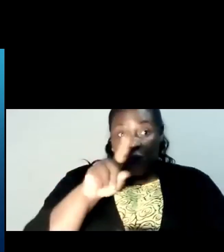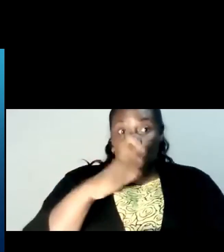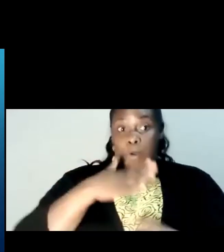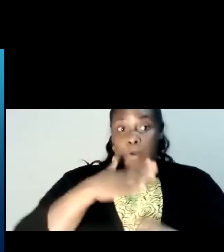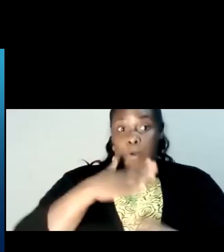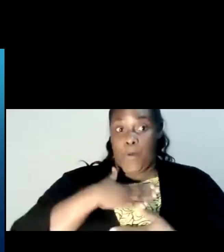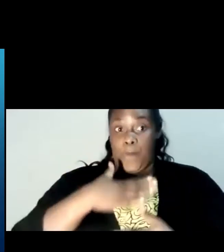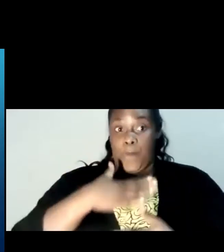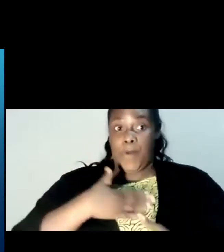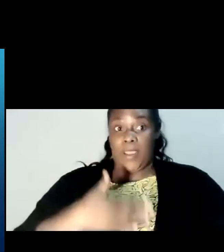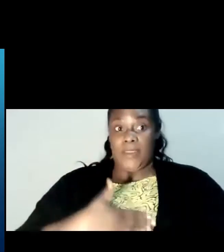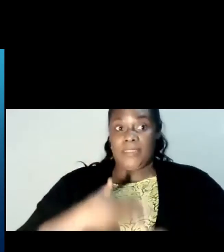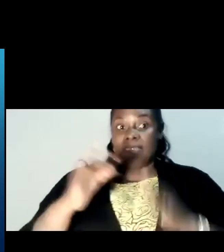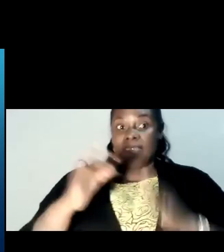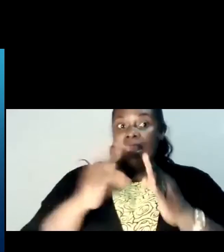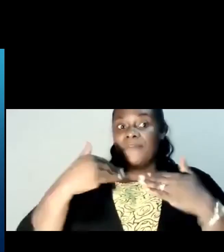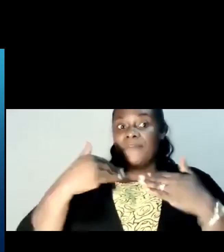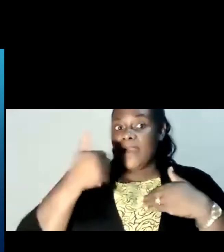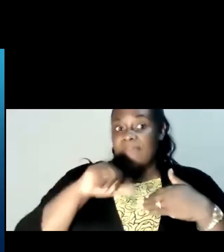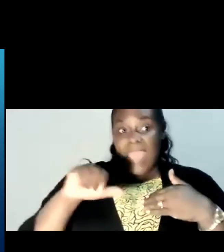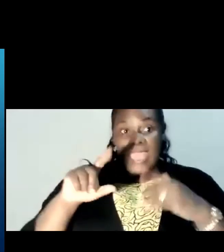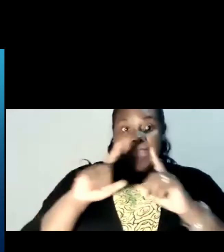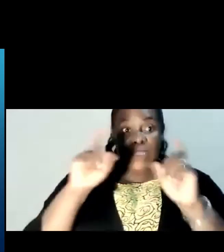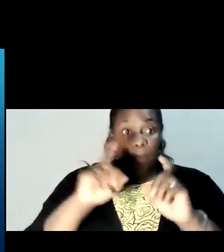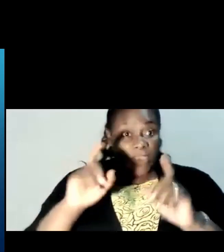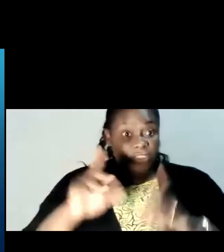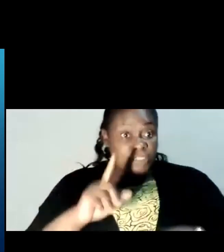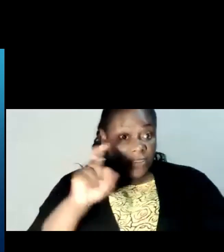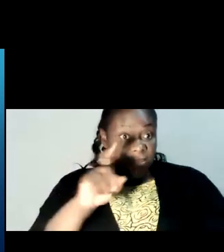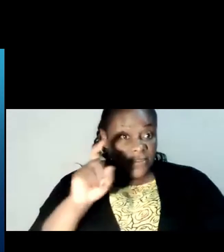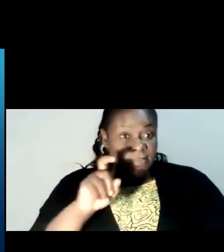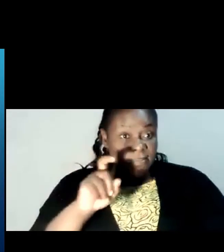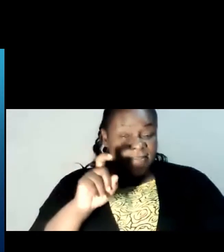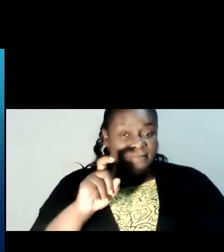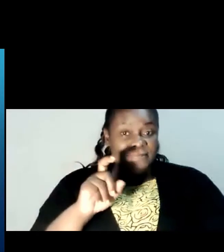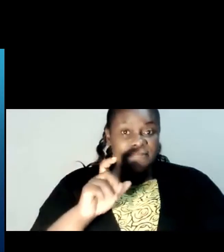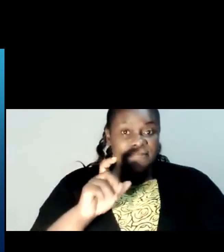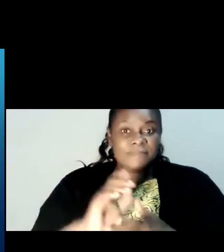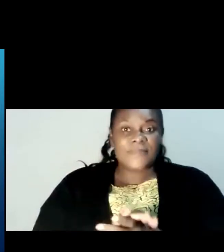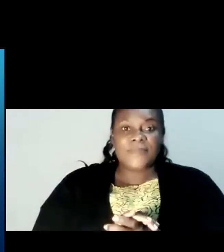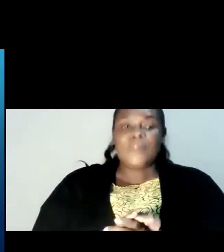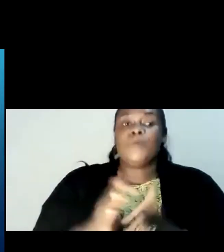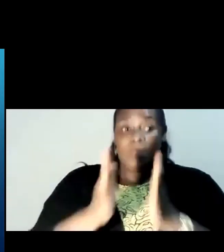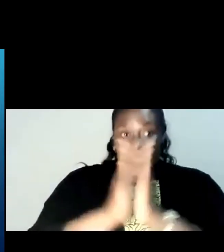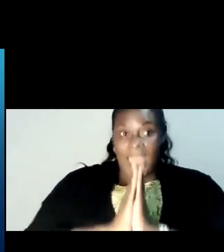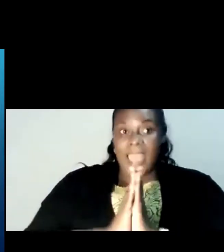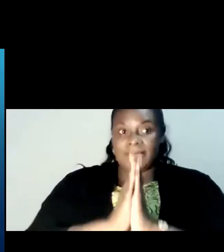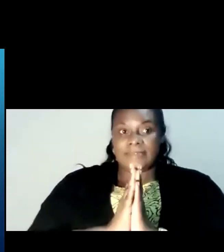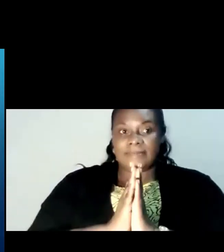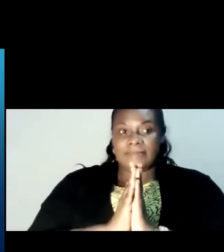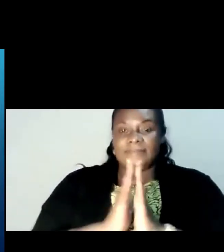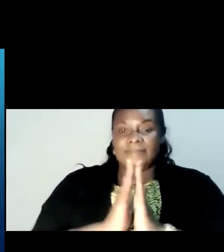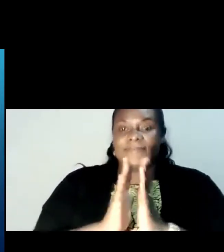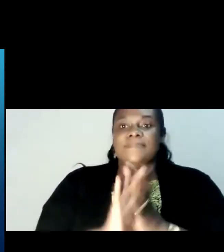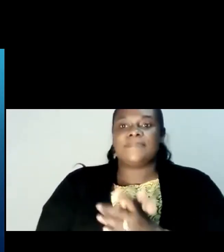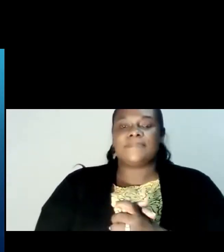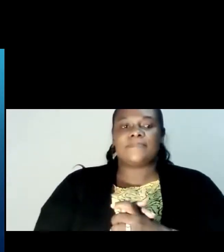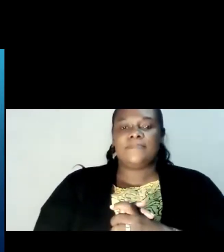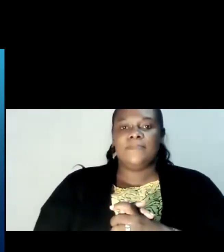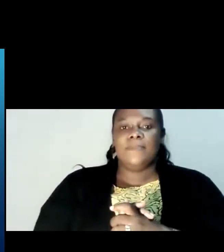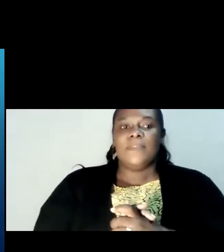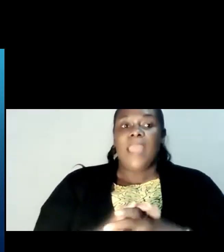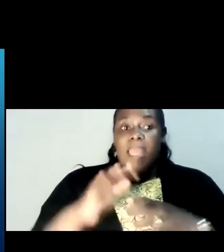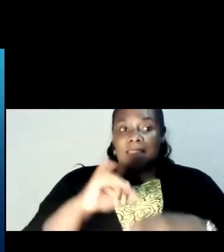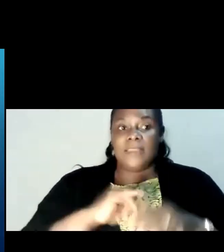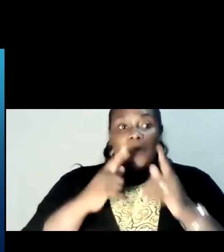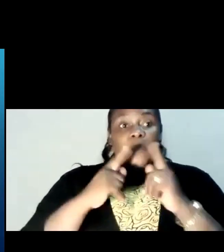deeper questions or you need more detail on anything, you can feel free to just ask, and I will try my best to answer